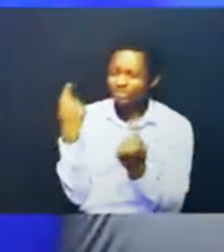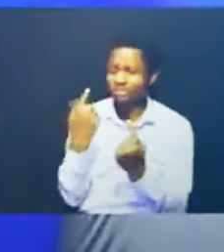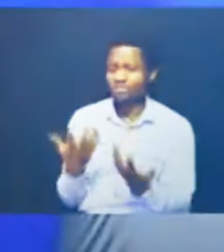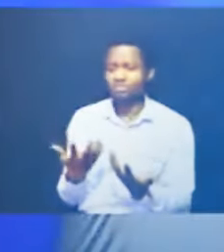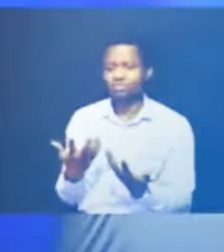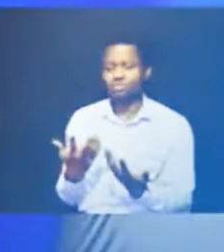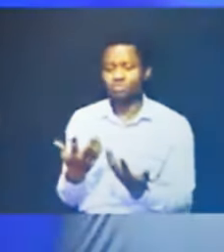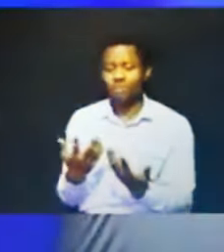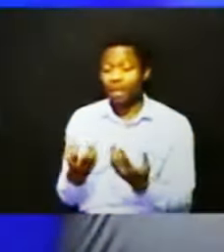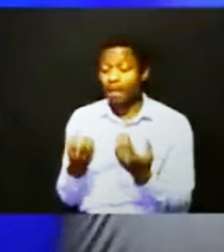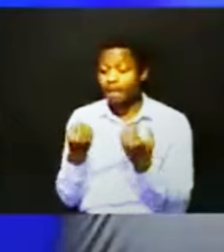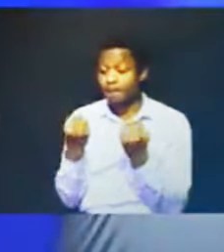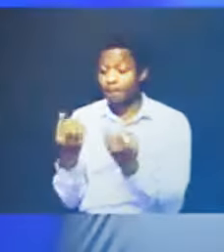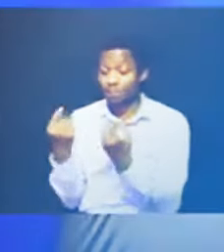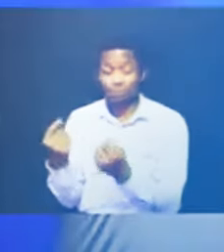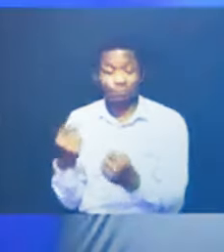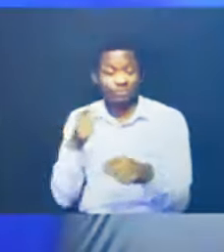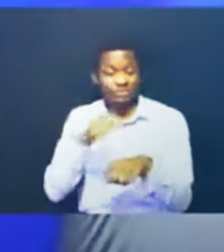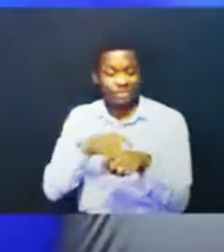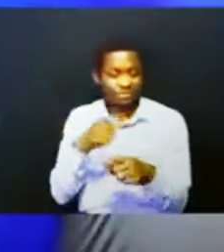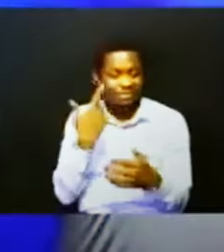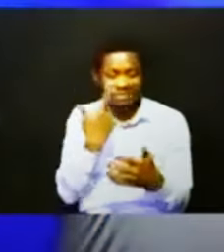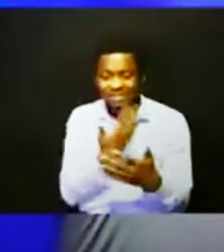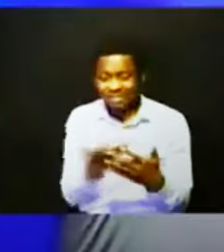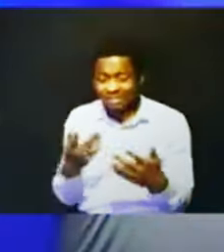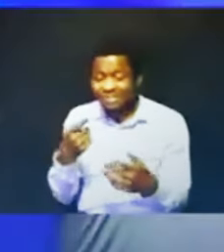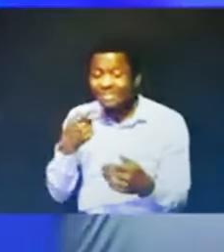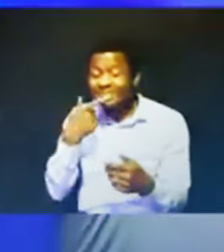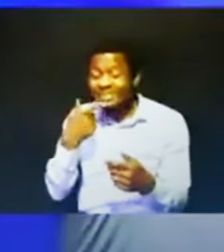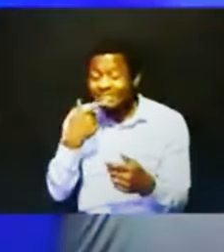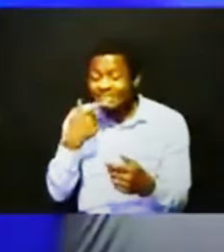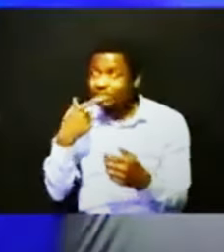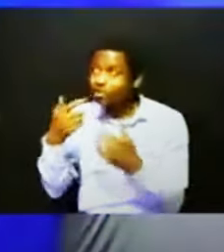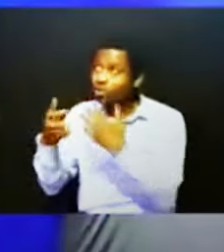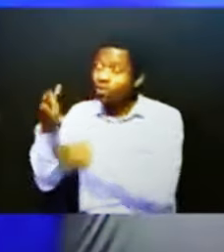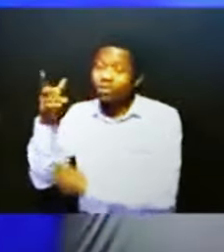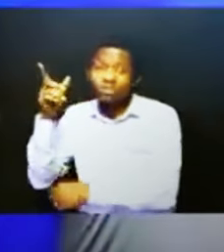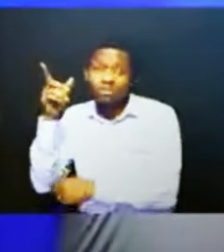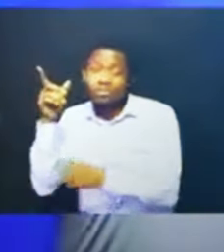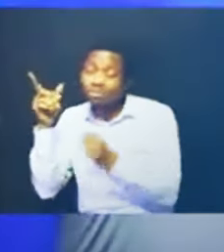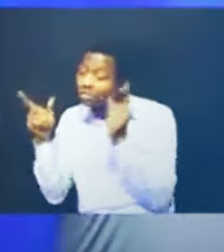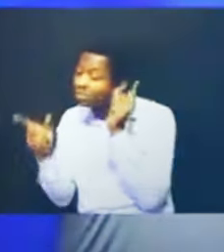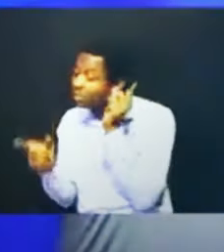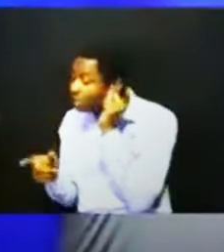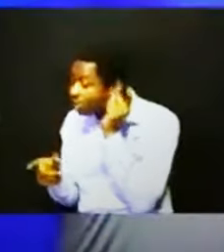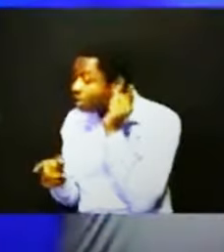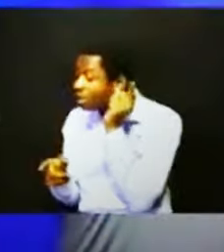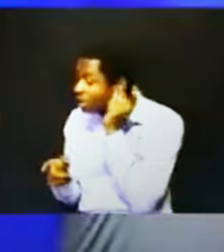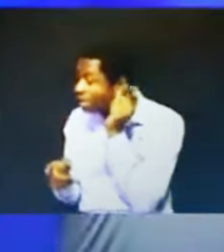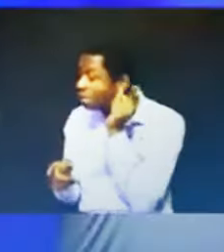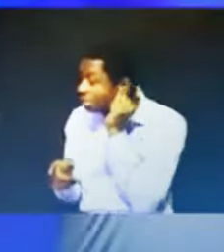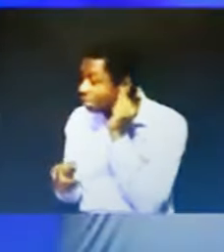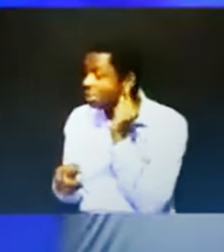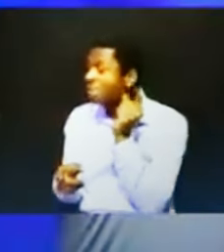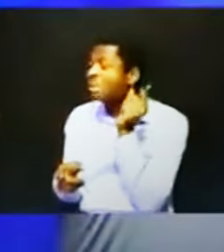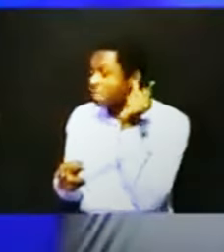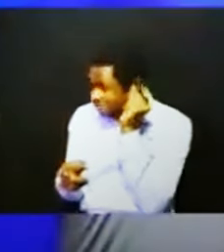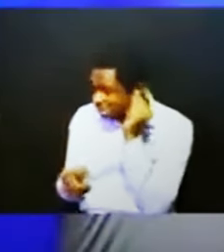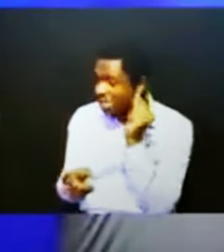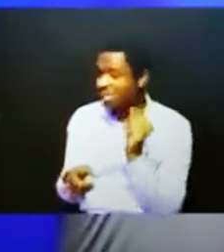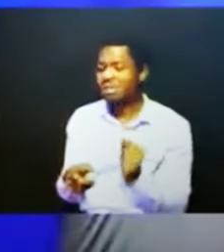God hears them. And that has not pleased him at all.